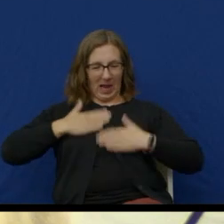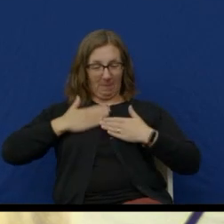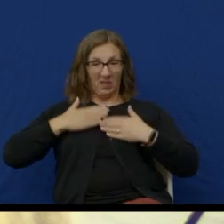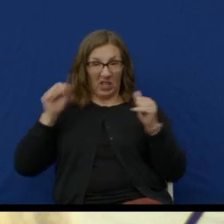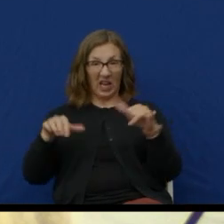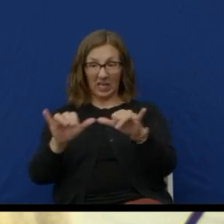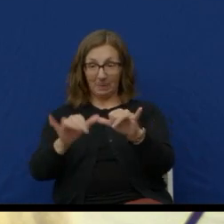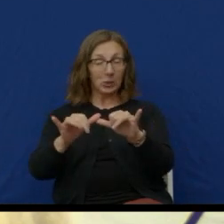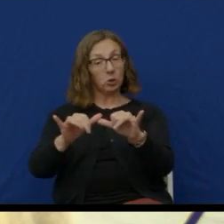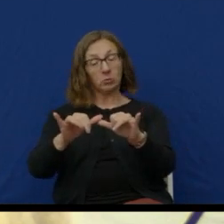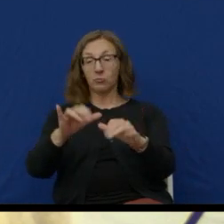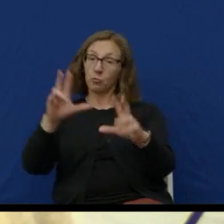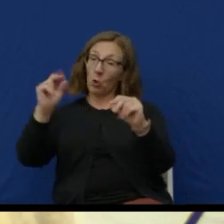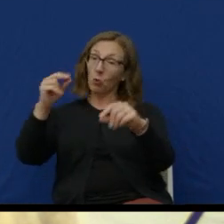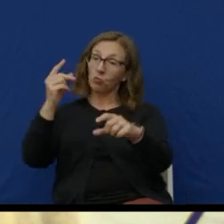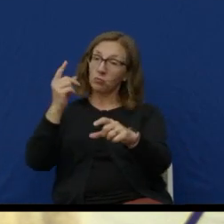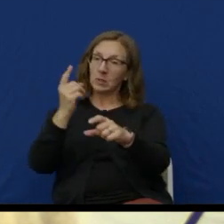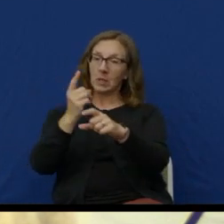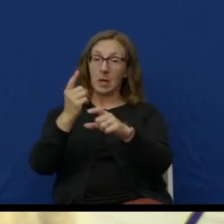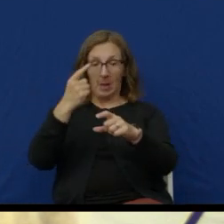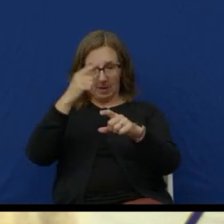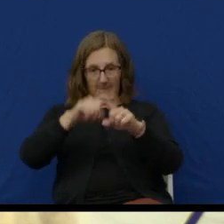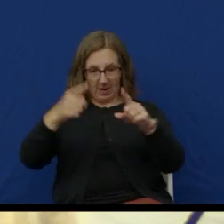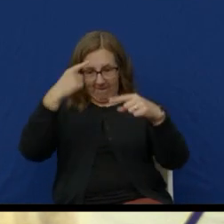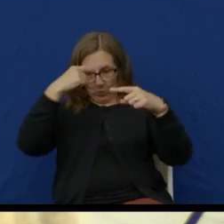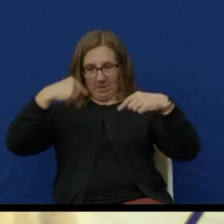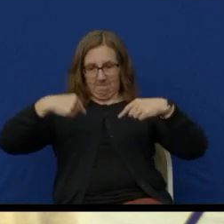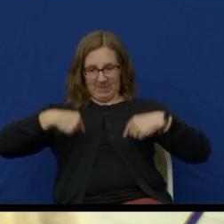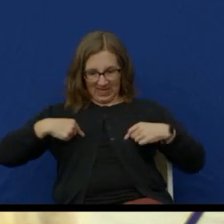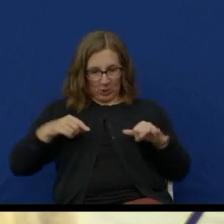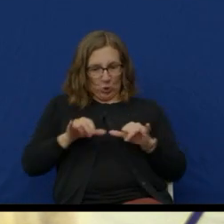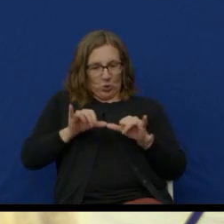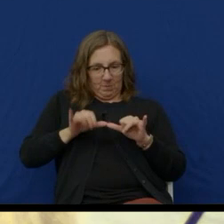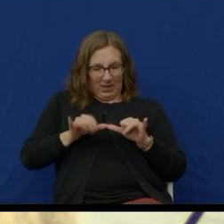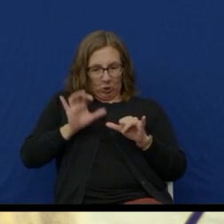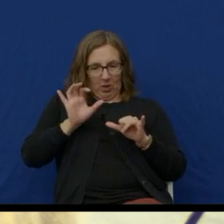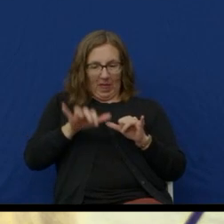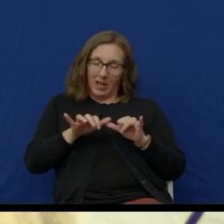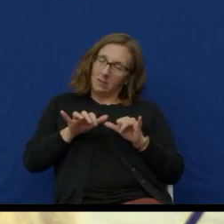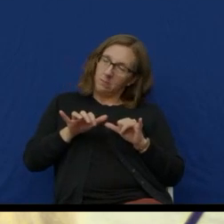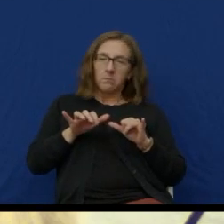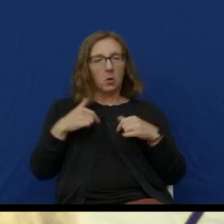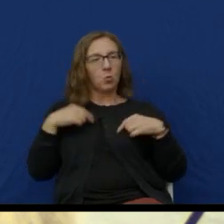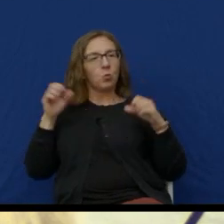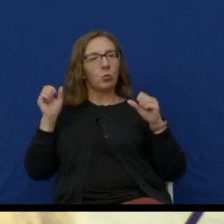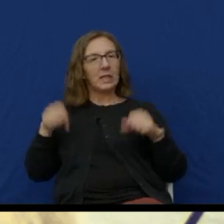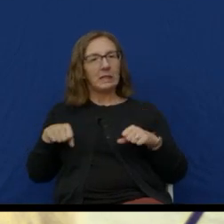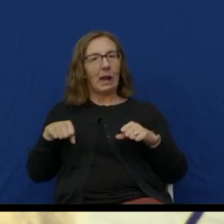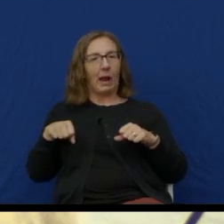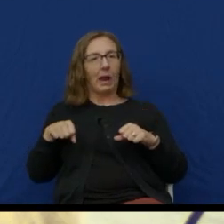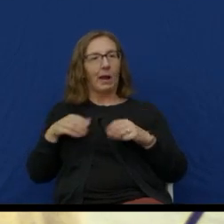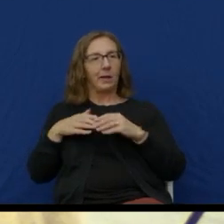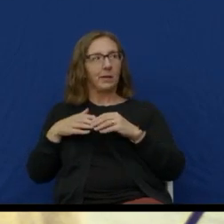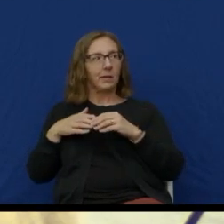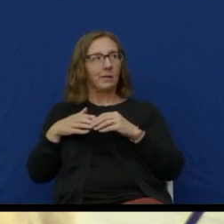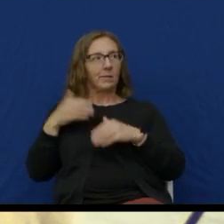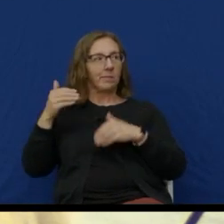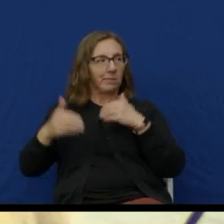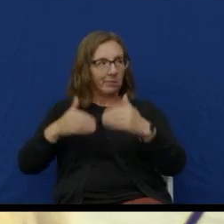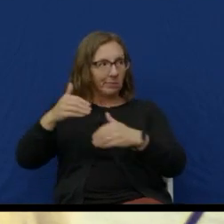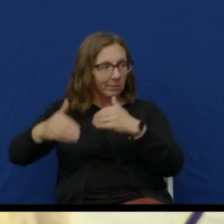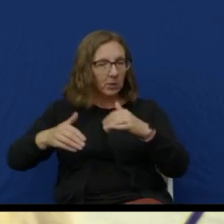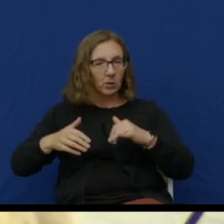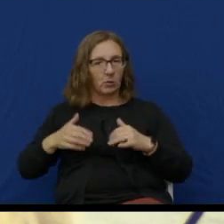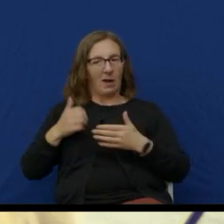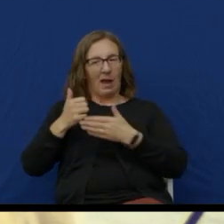No. Diane's exactly right. Is it up to us to ensure that happiness? I think there are steps that we can take in the whole child work that we do to